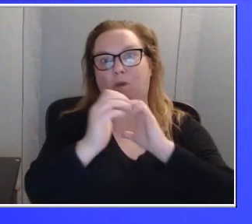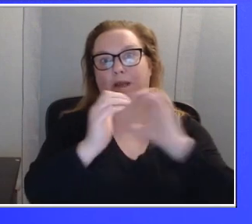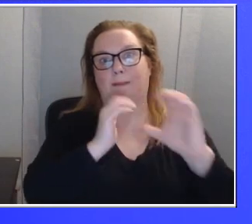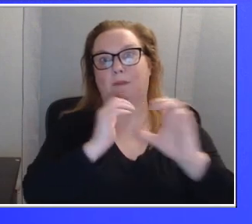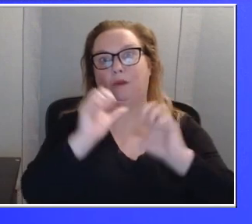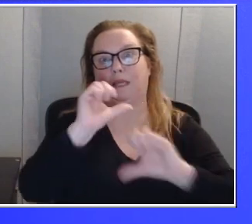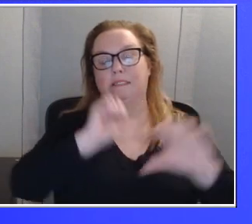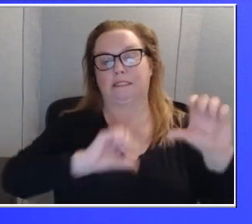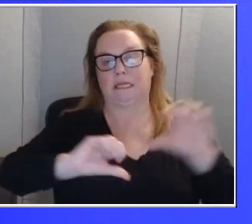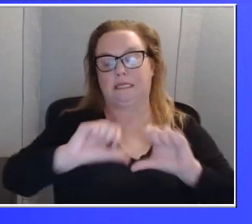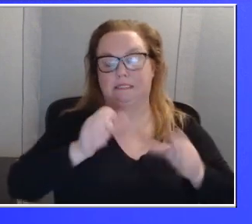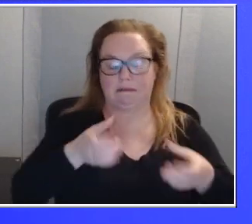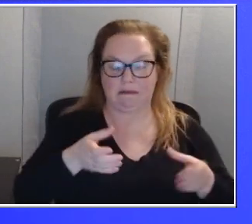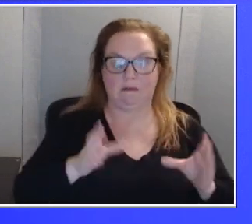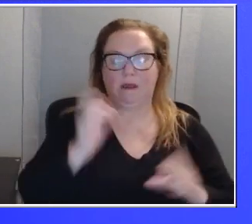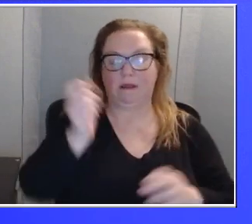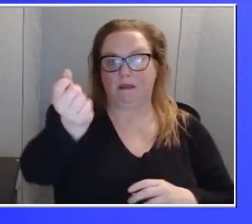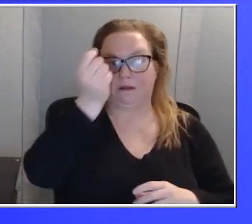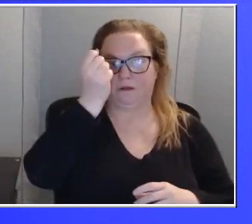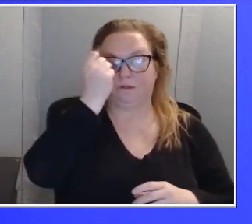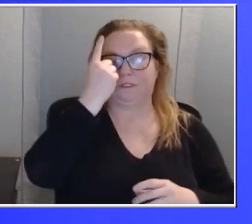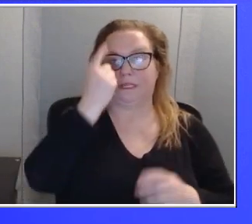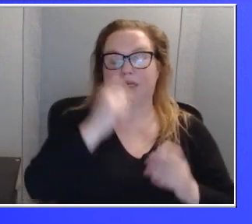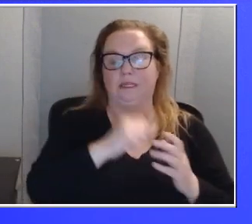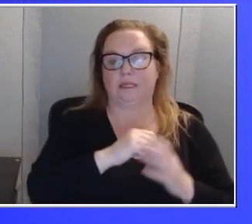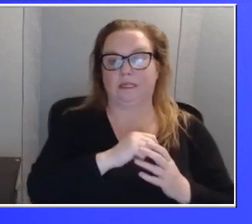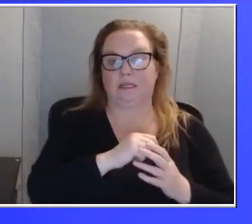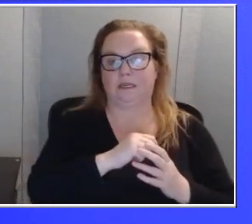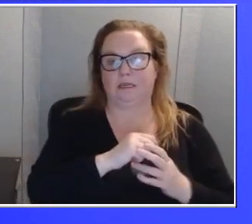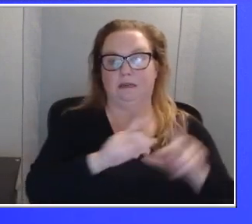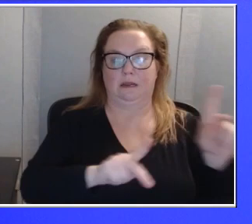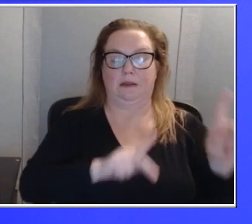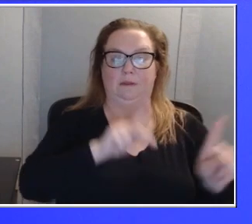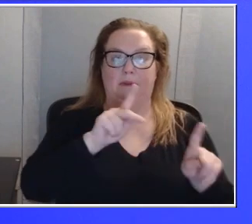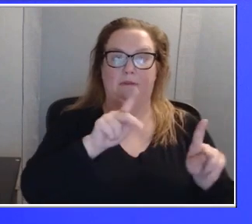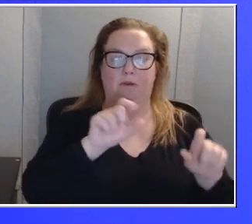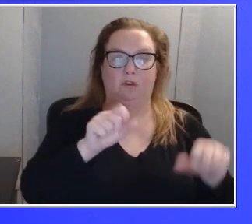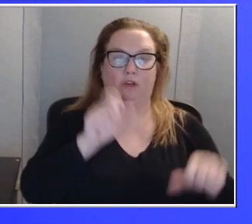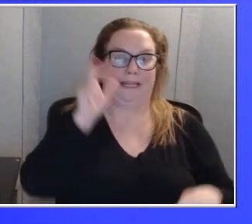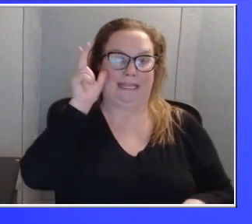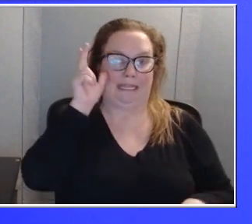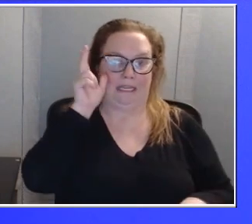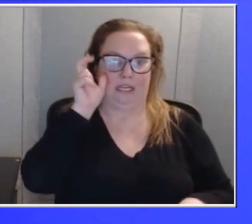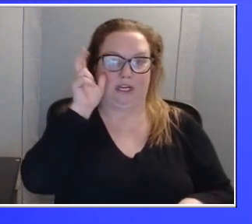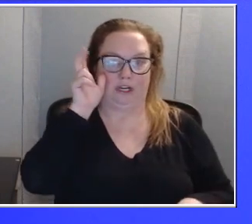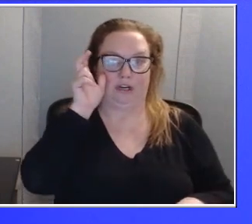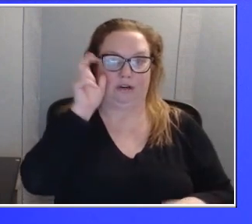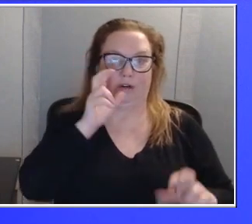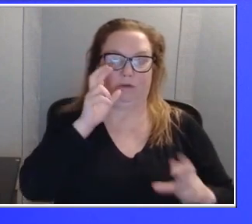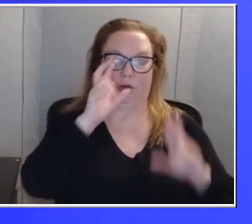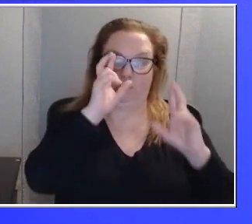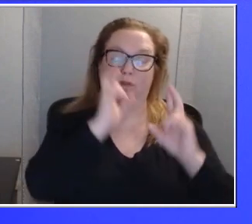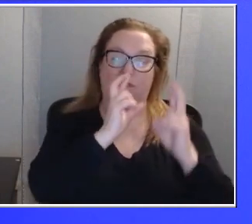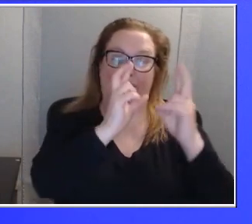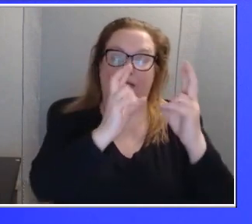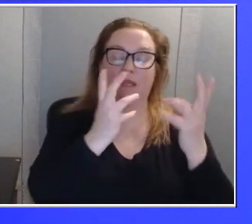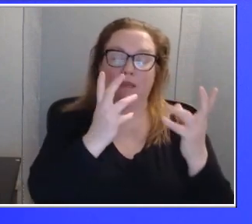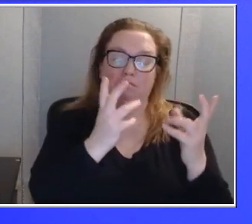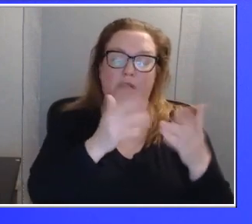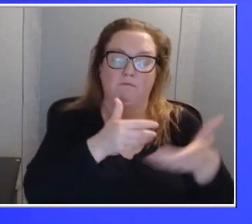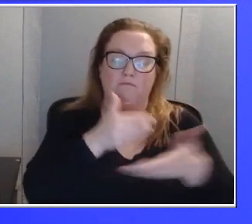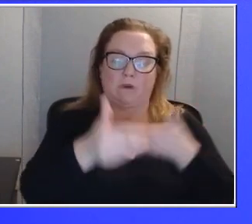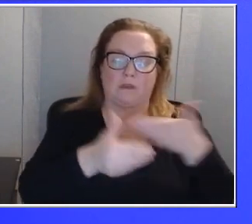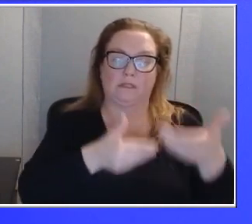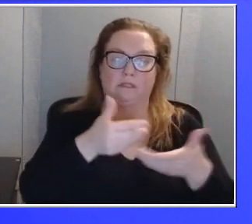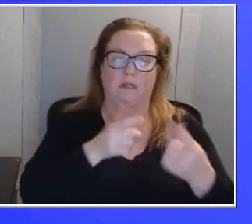way that was understandable and that people could hear, respect, and process. And I think we